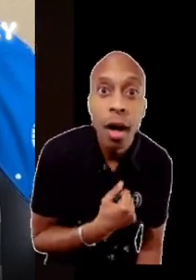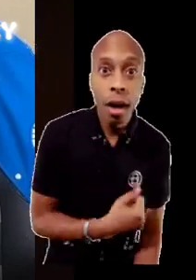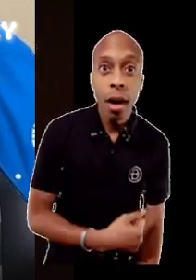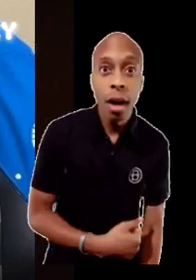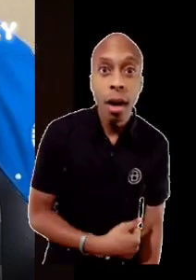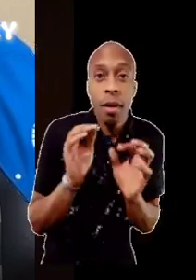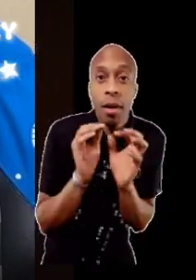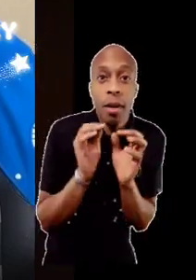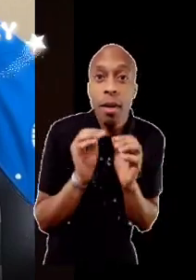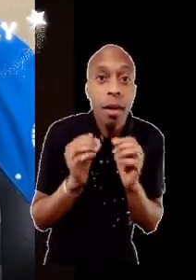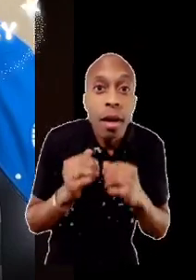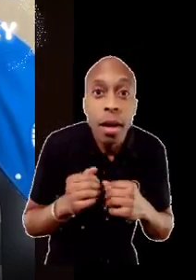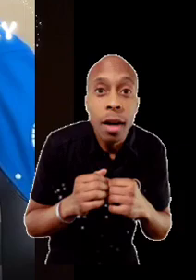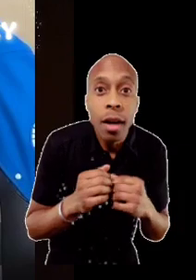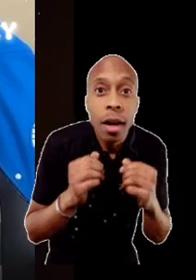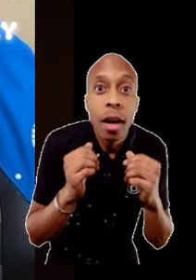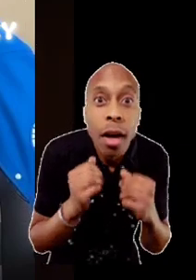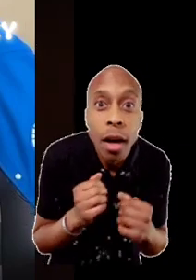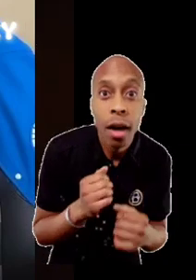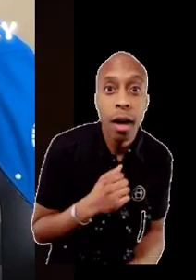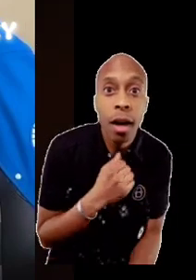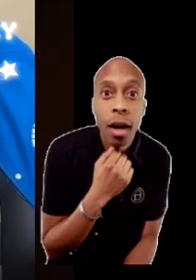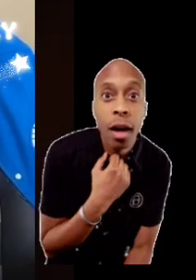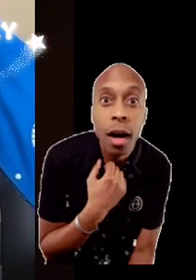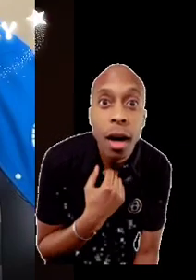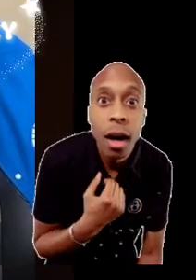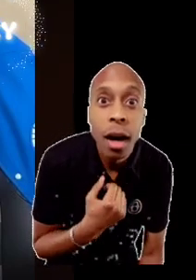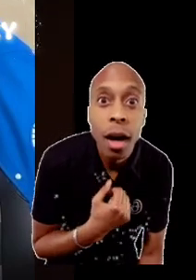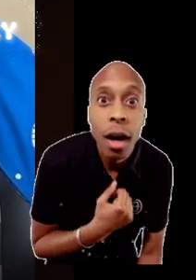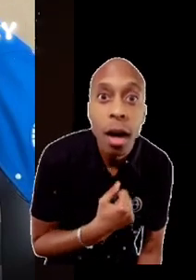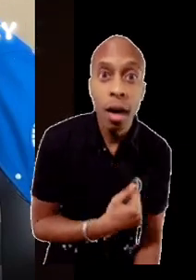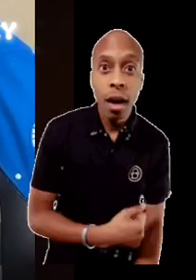know nothing. You understand?